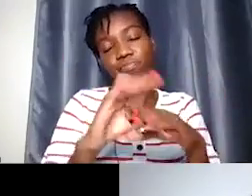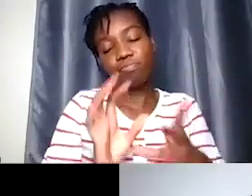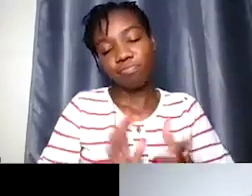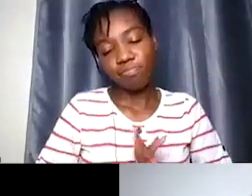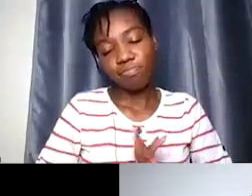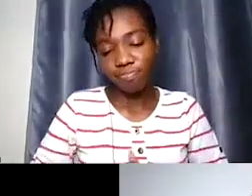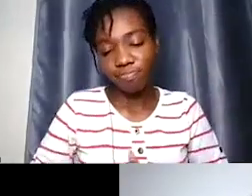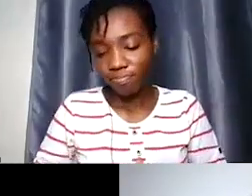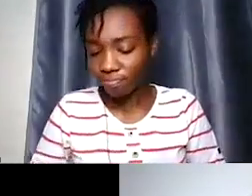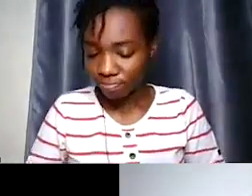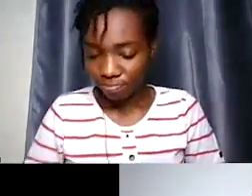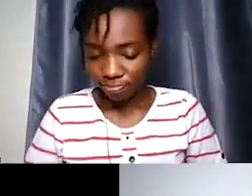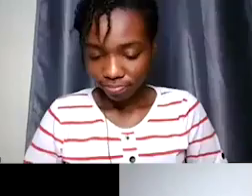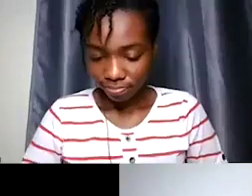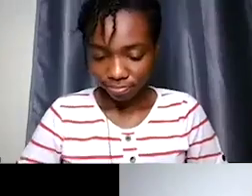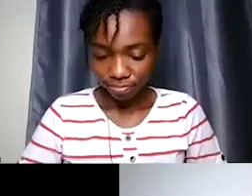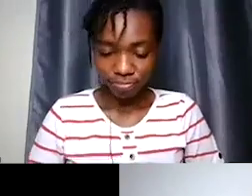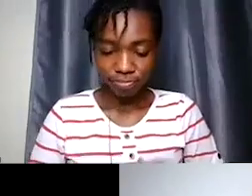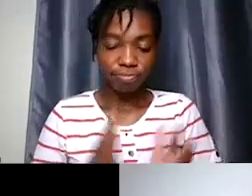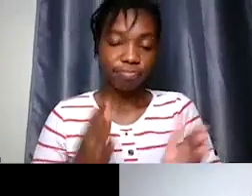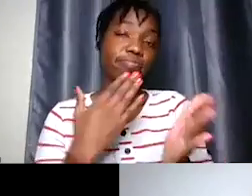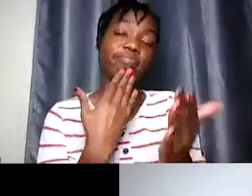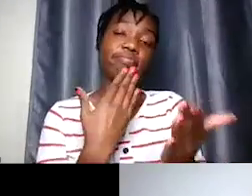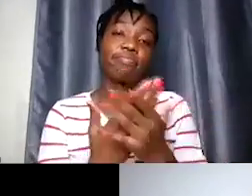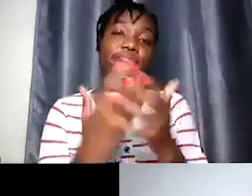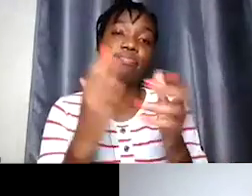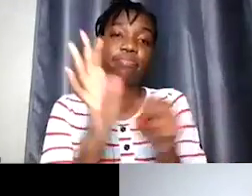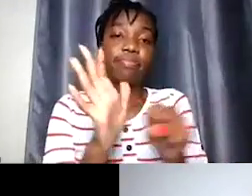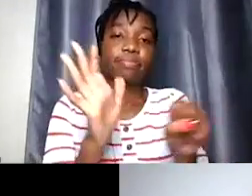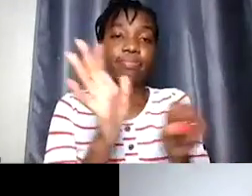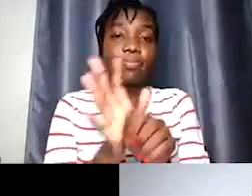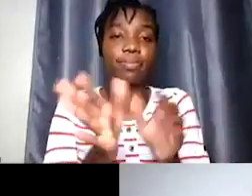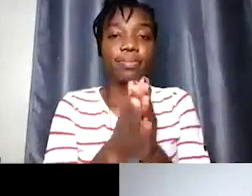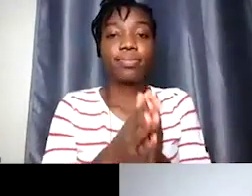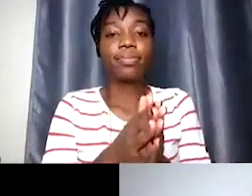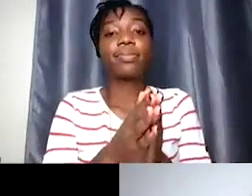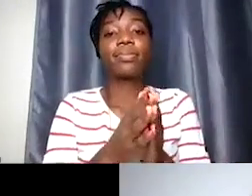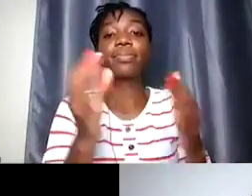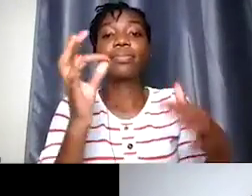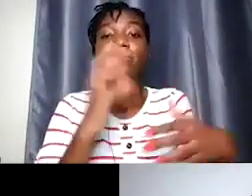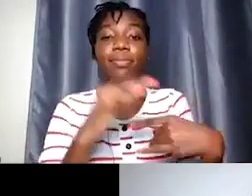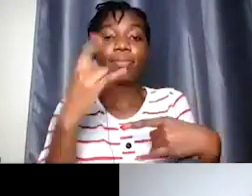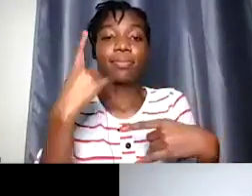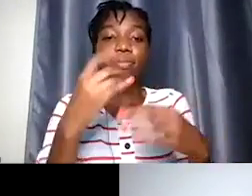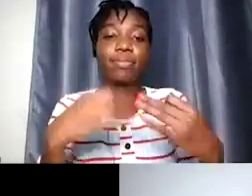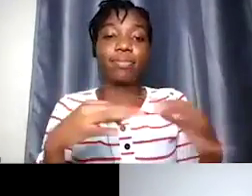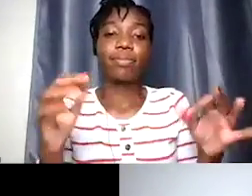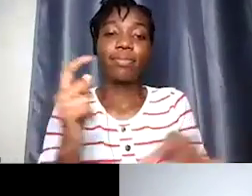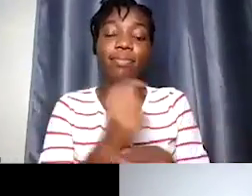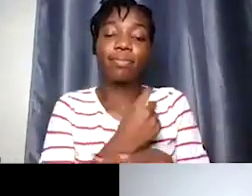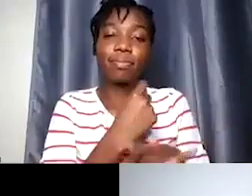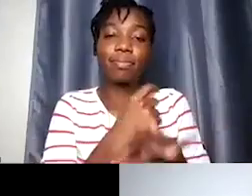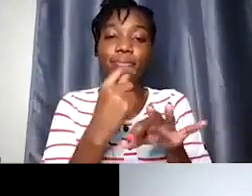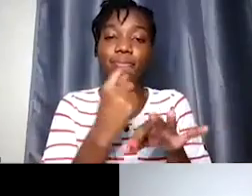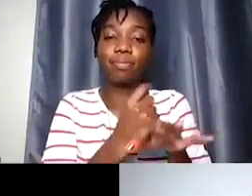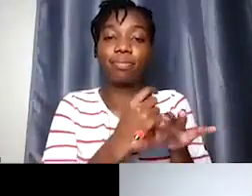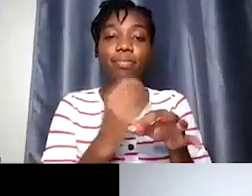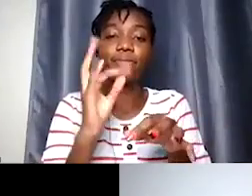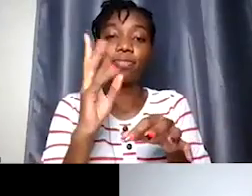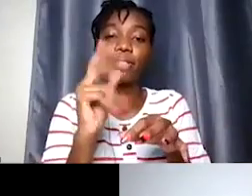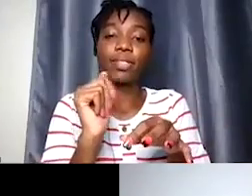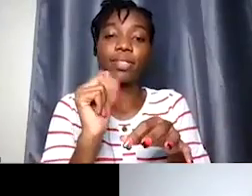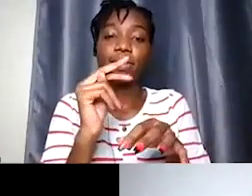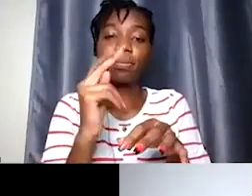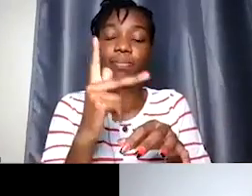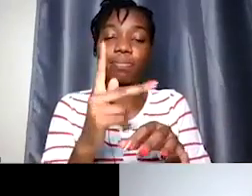right. Thank you so much. And please take advantage of the free trainings that Frank is